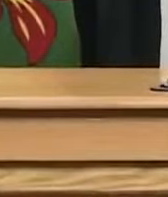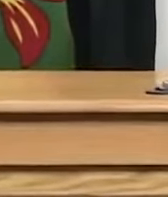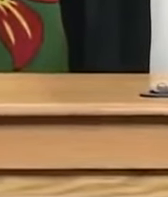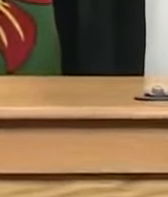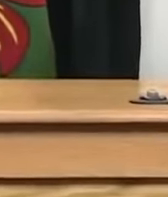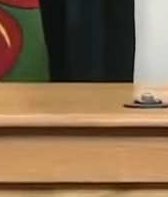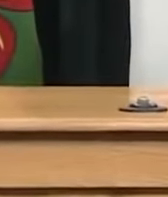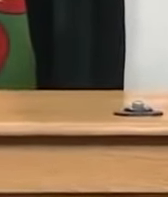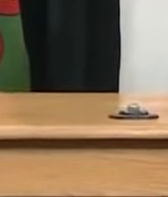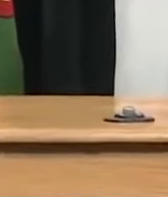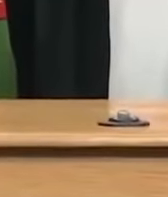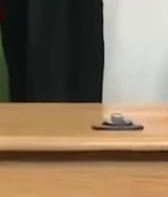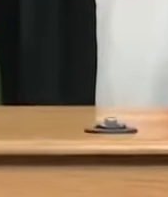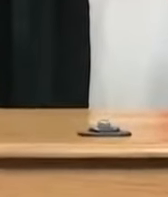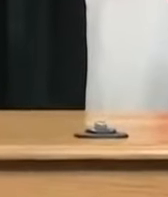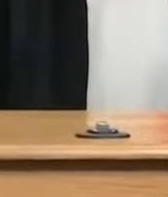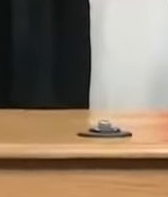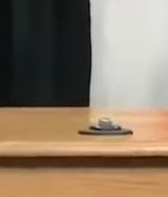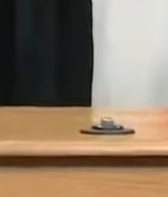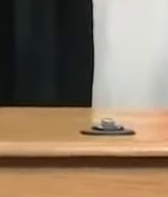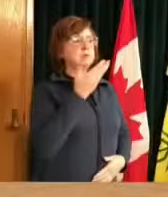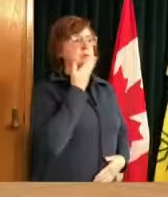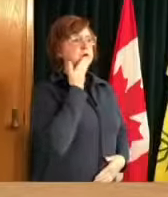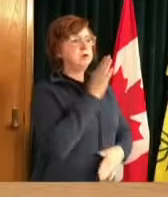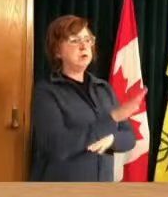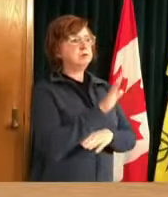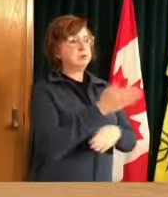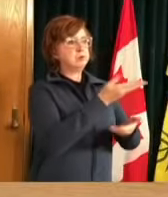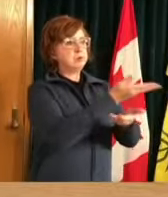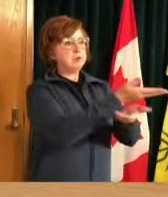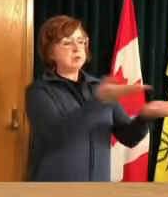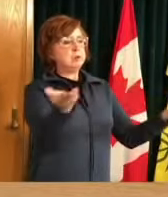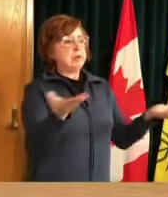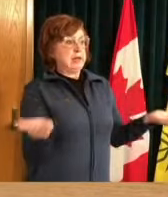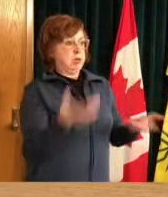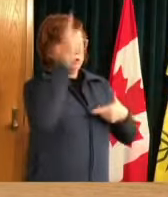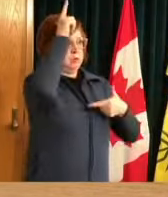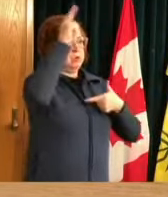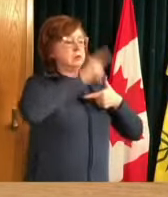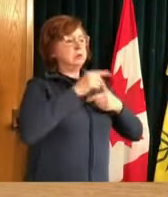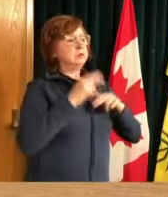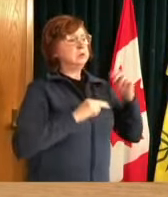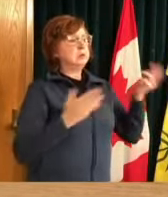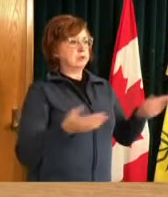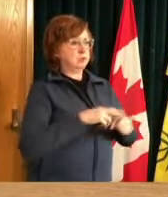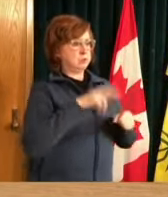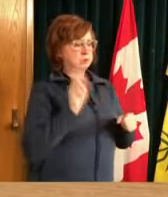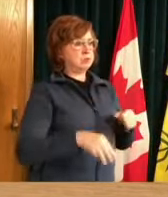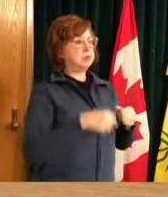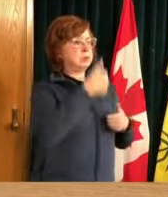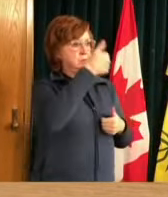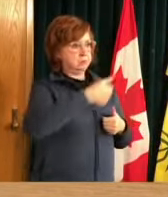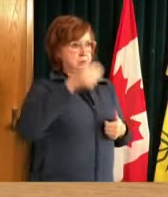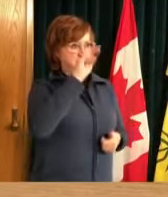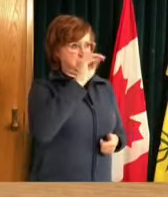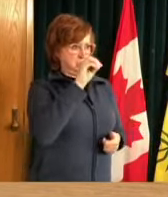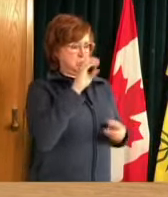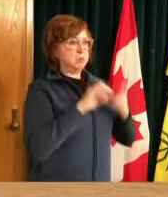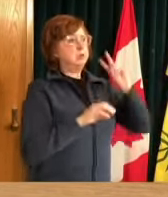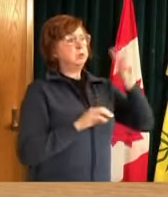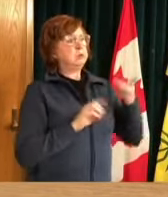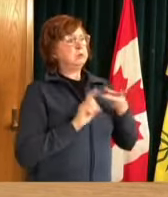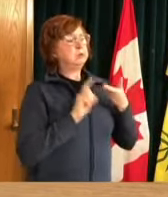Good afternoon from the legislative building here in Regina we have premier Scott Moe and joining us virtually